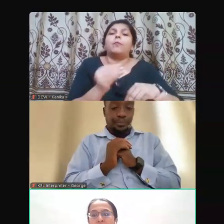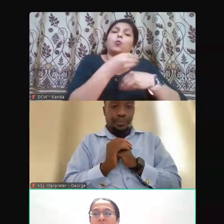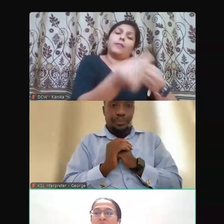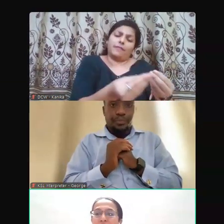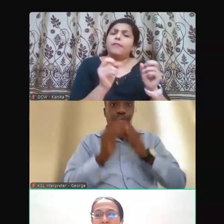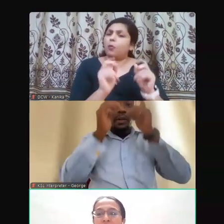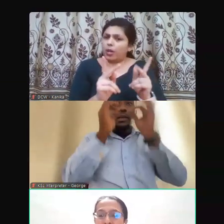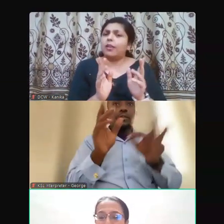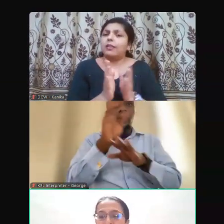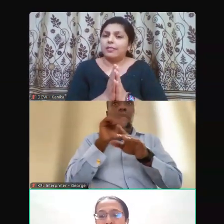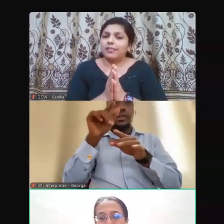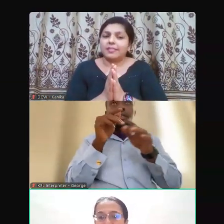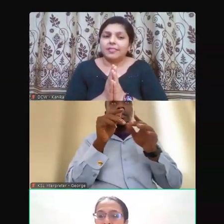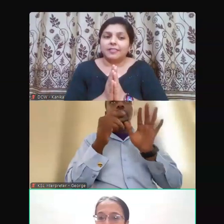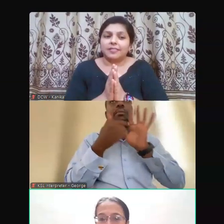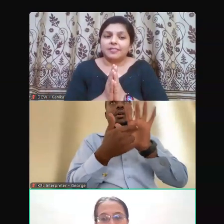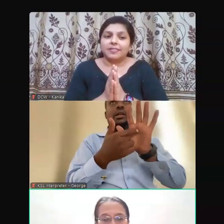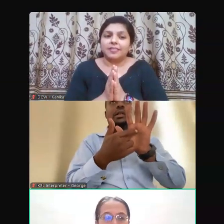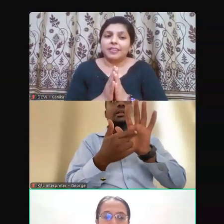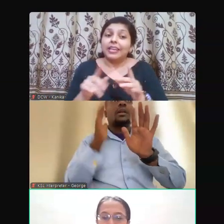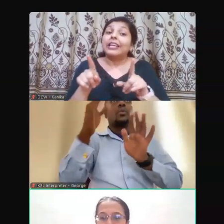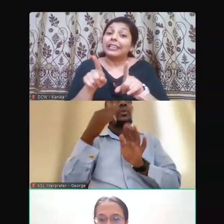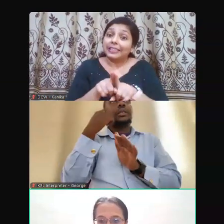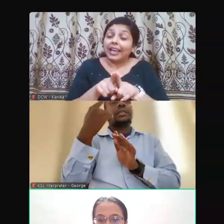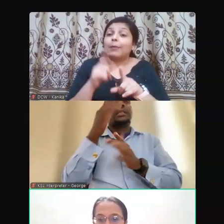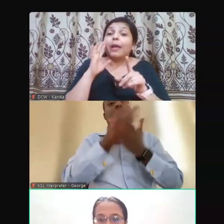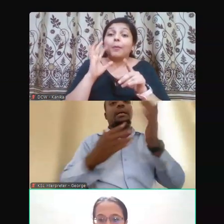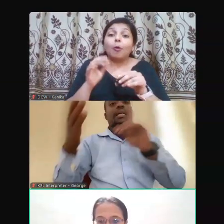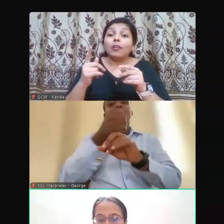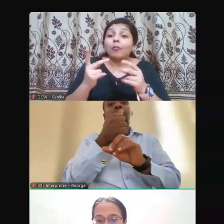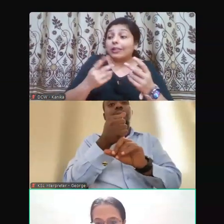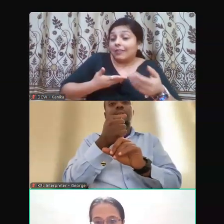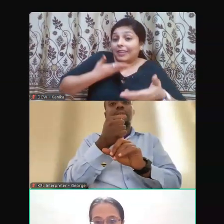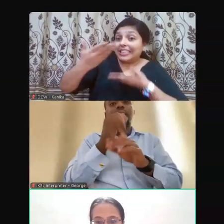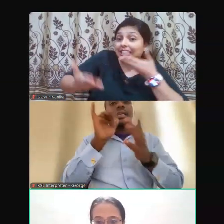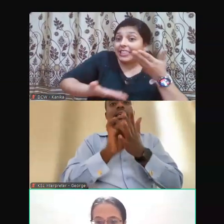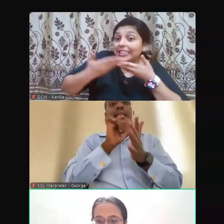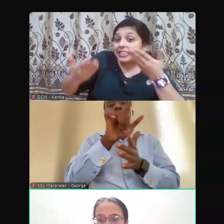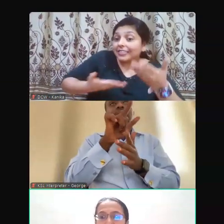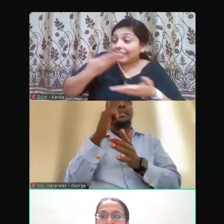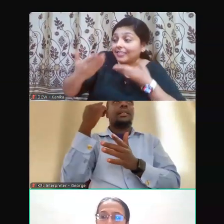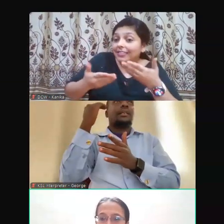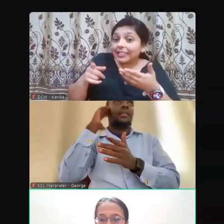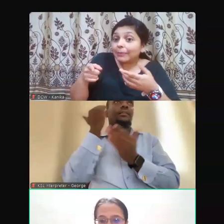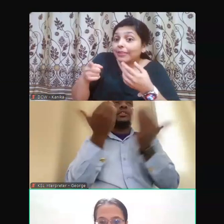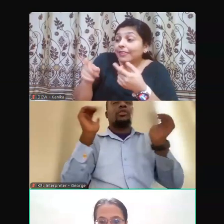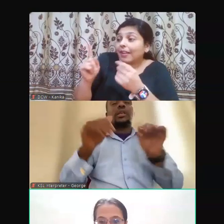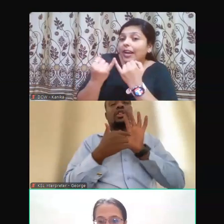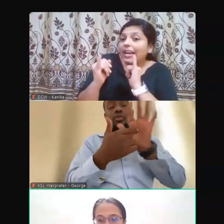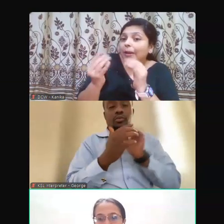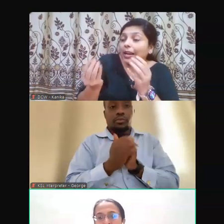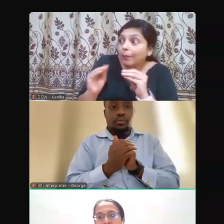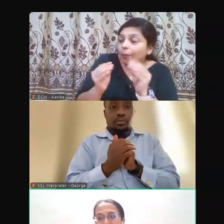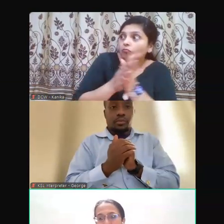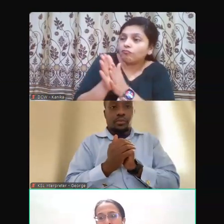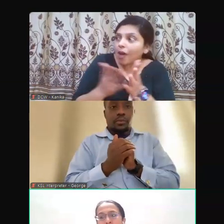this model, we definitely be able to see some achievements that these deaf children can show. Also, while